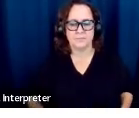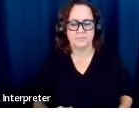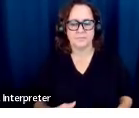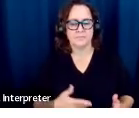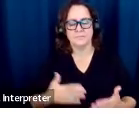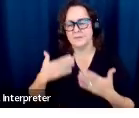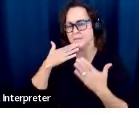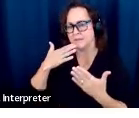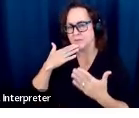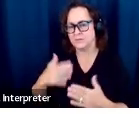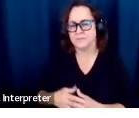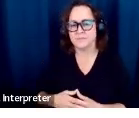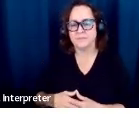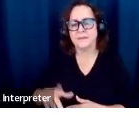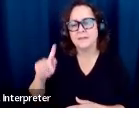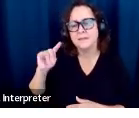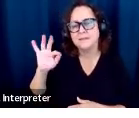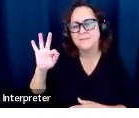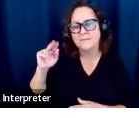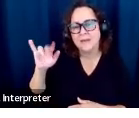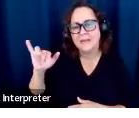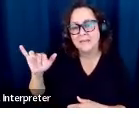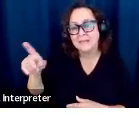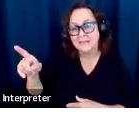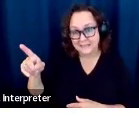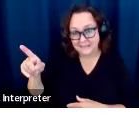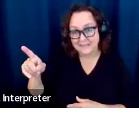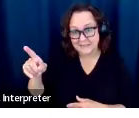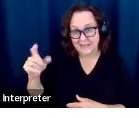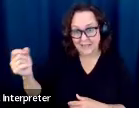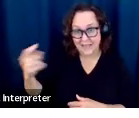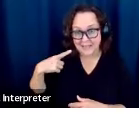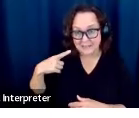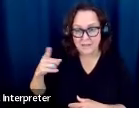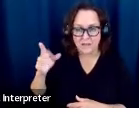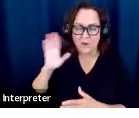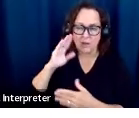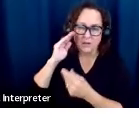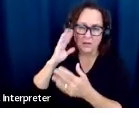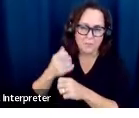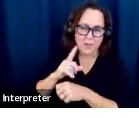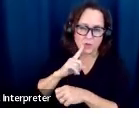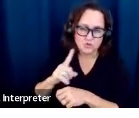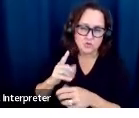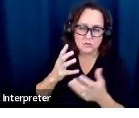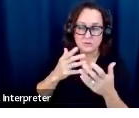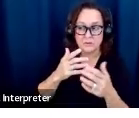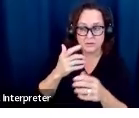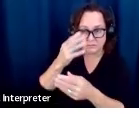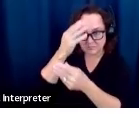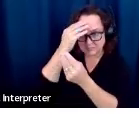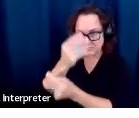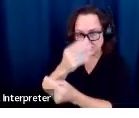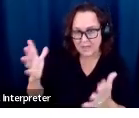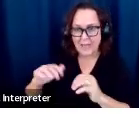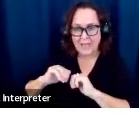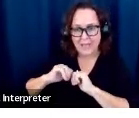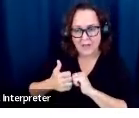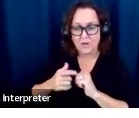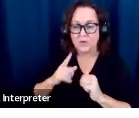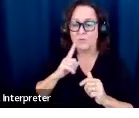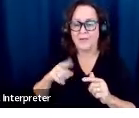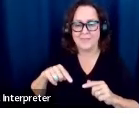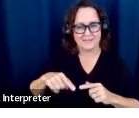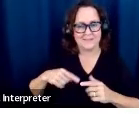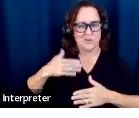Thank you, Robin. So Tiffany, we'll make sure everybody gets notified of that as we sort of work out this process. As we've been clear throughout, this is sort of